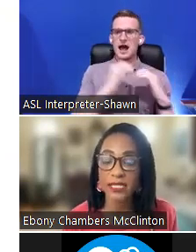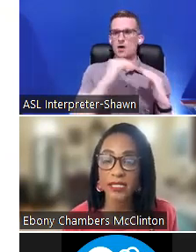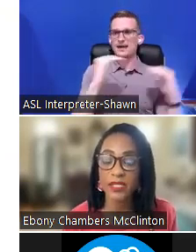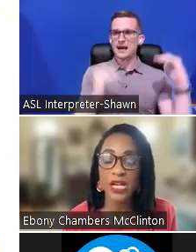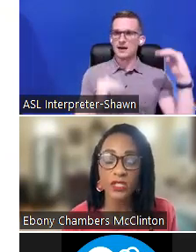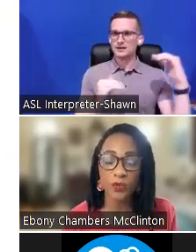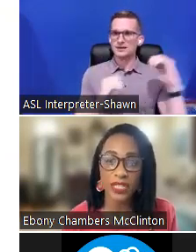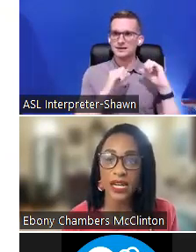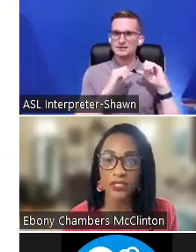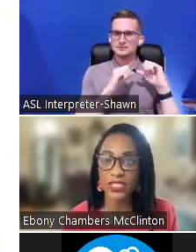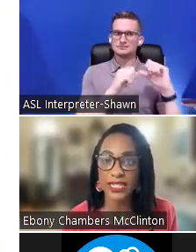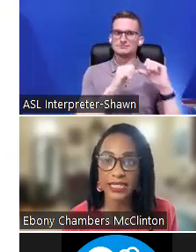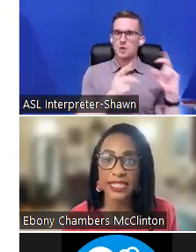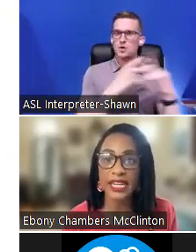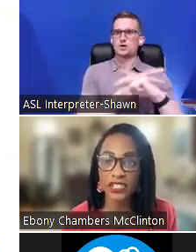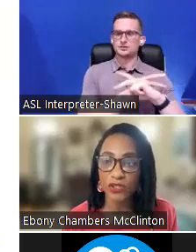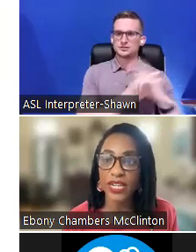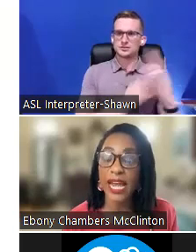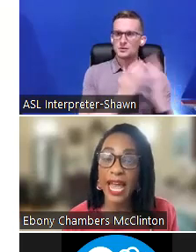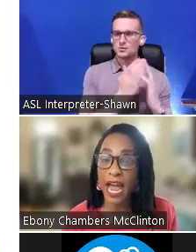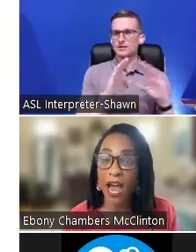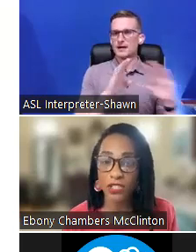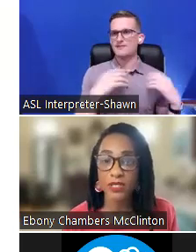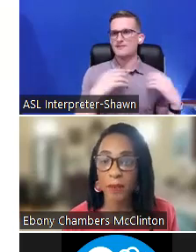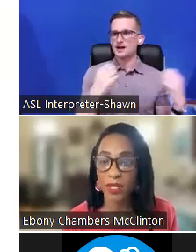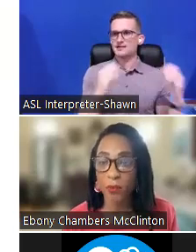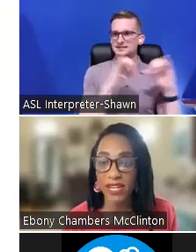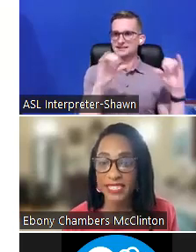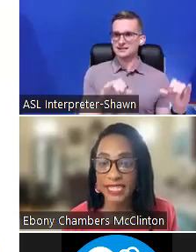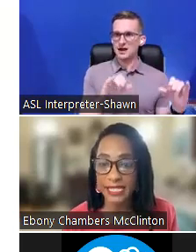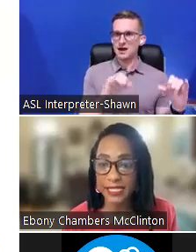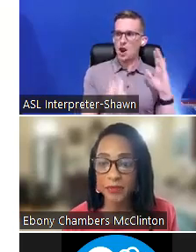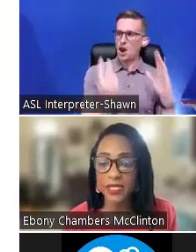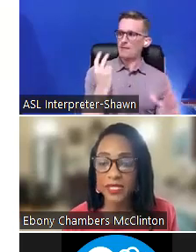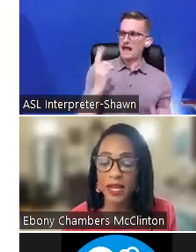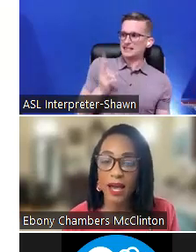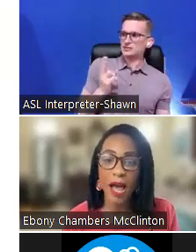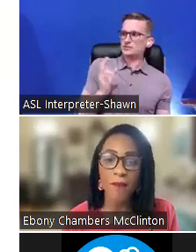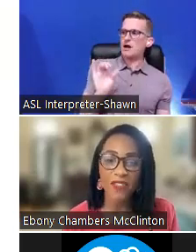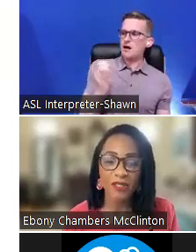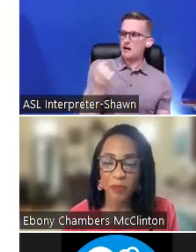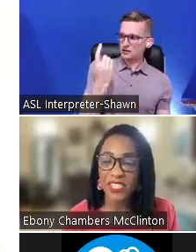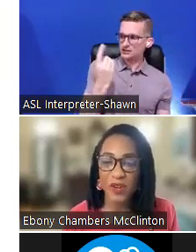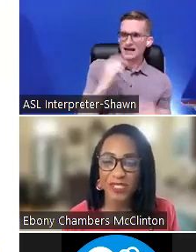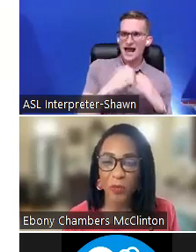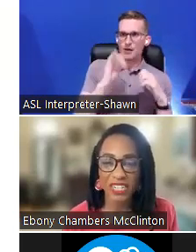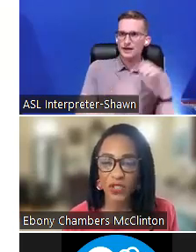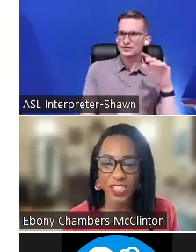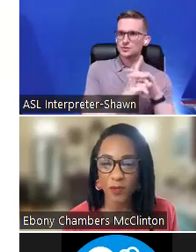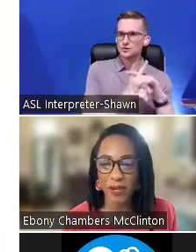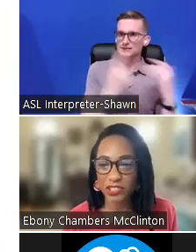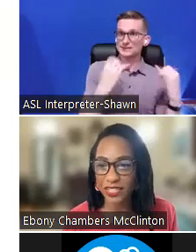health systems. So really understanding the history and how it shows up in our present day systems. There's a piece around